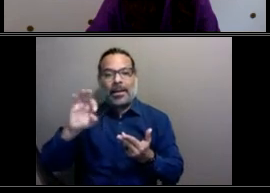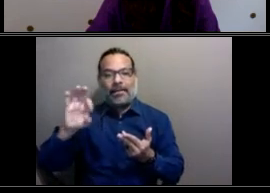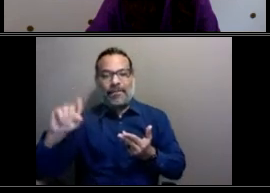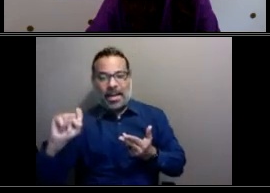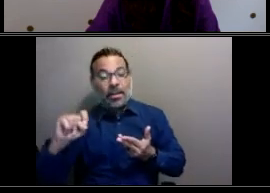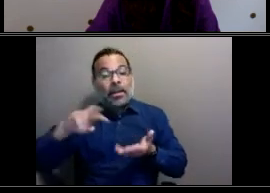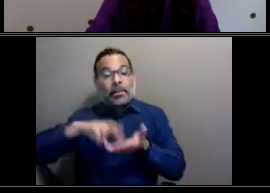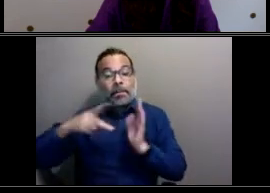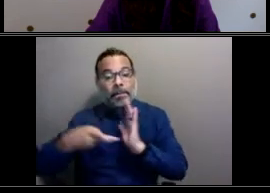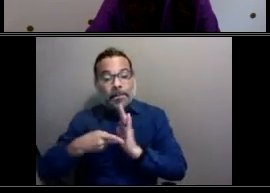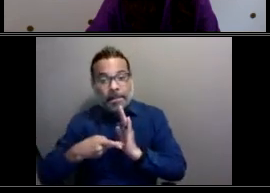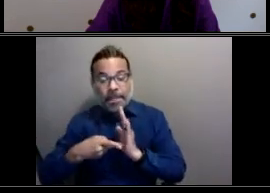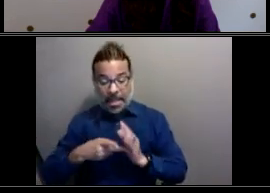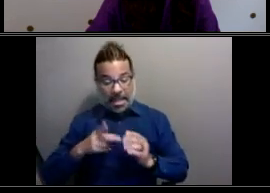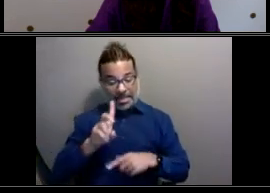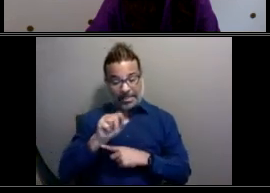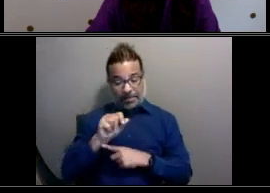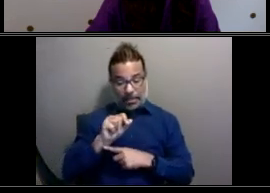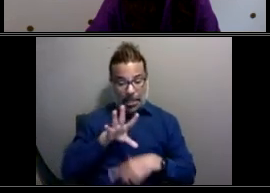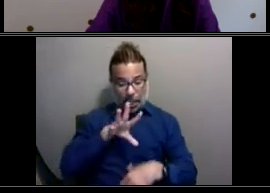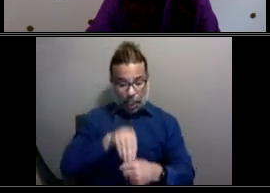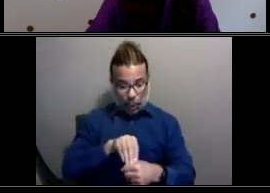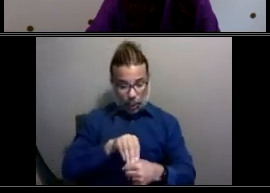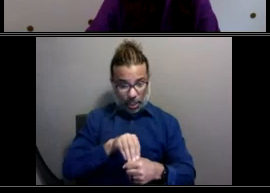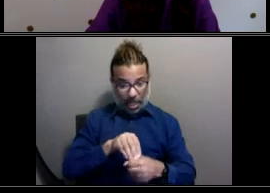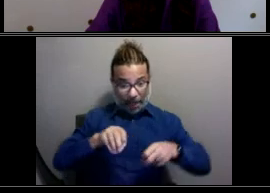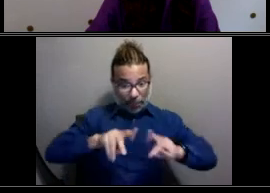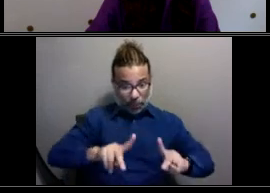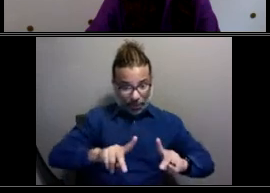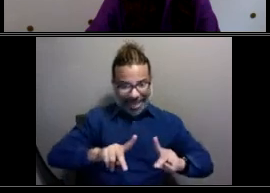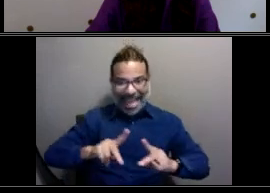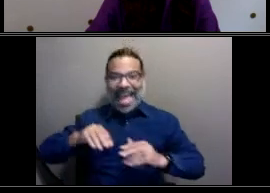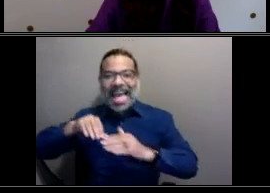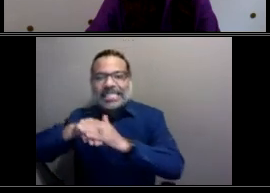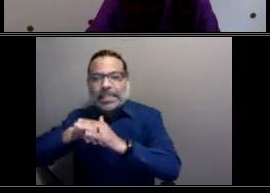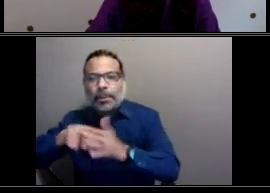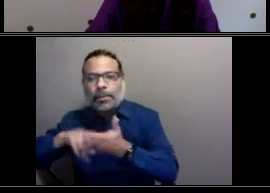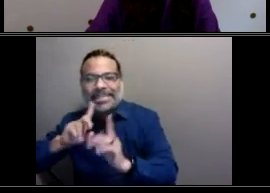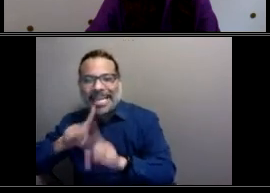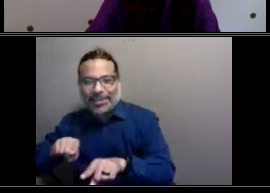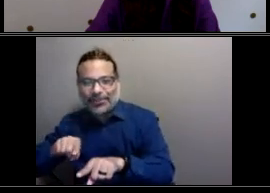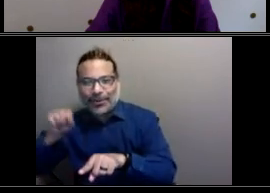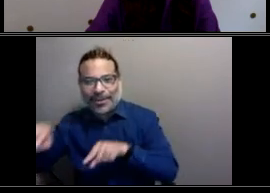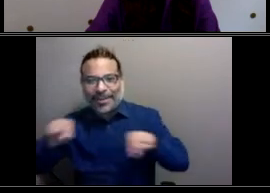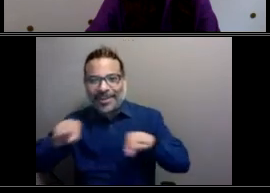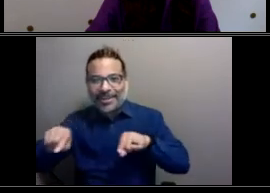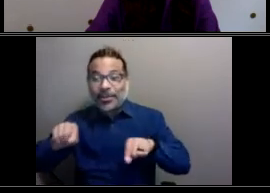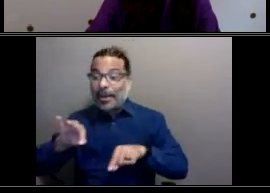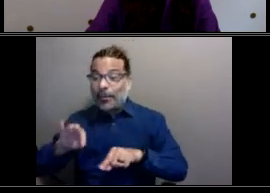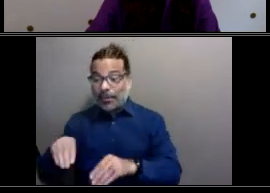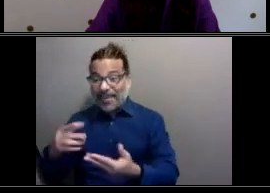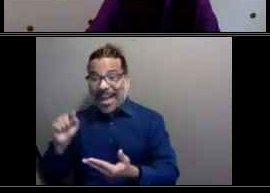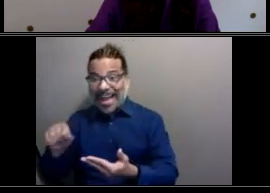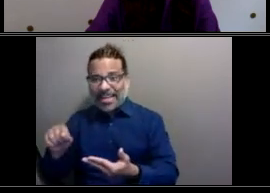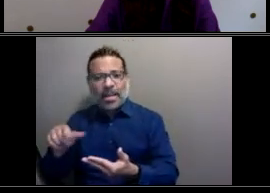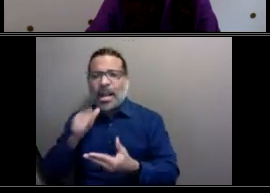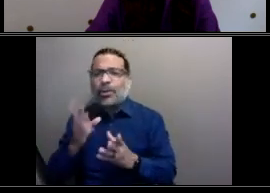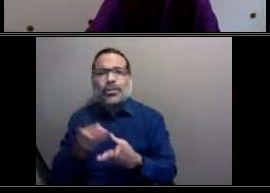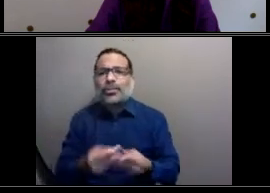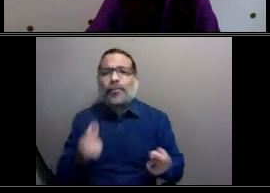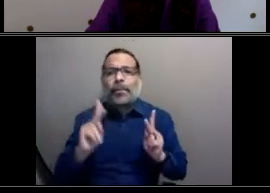disability inclusion is the opportunity, accessibility is the answer. And when you get that right, you're not just solving for people